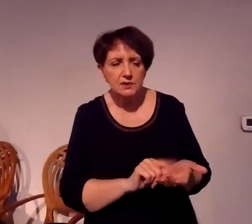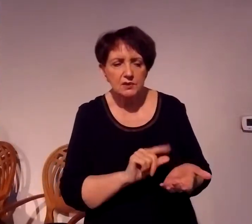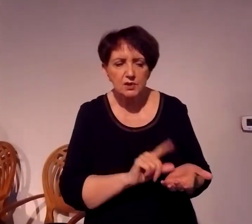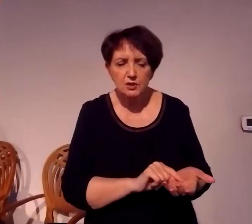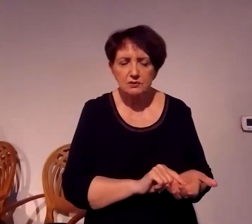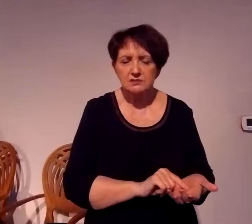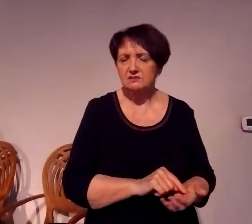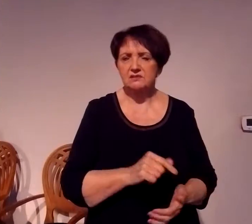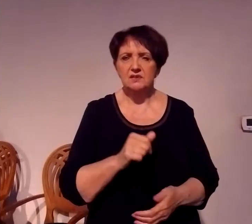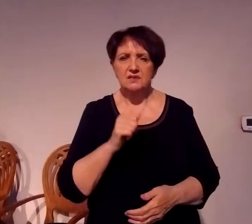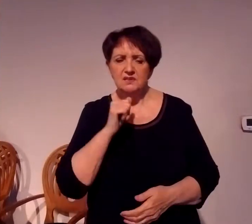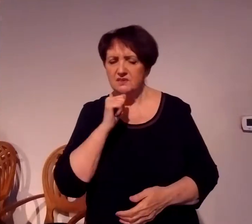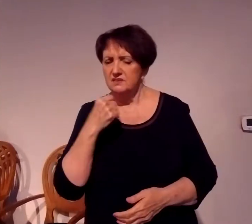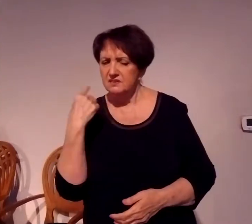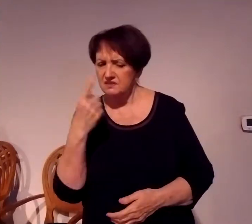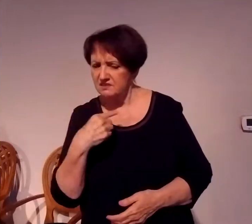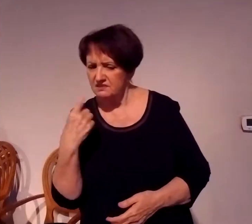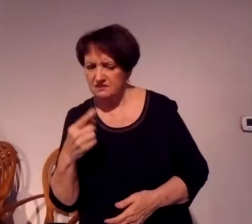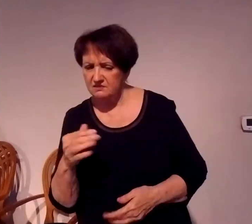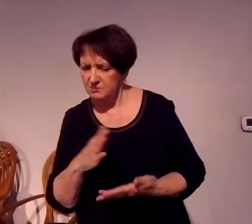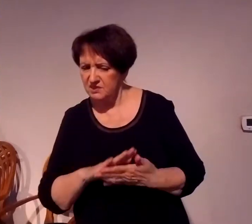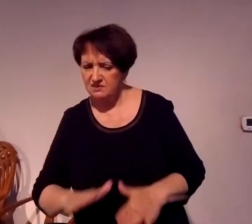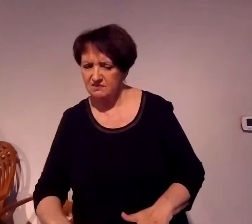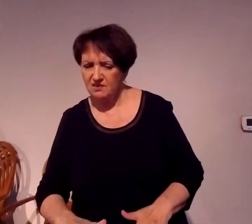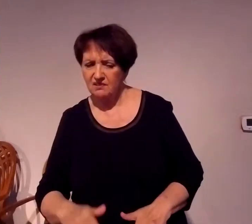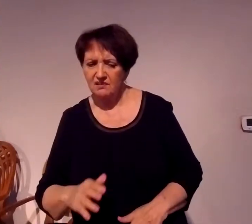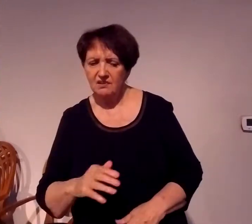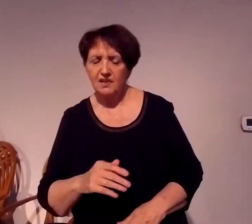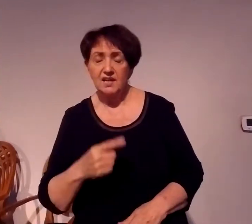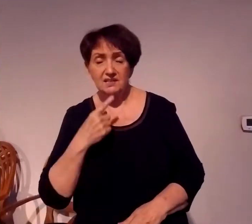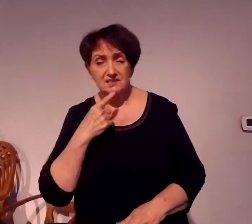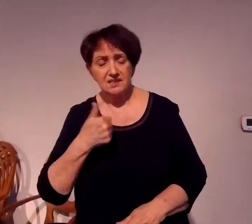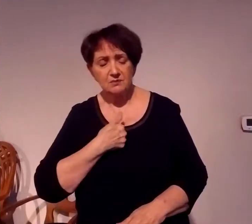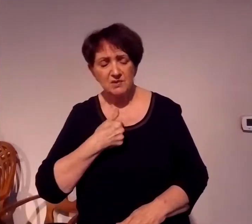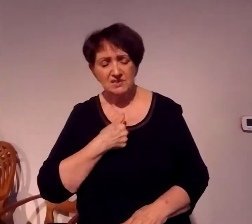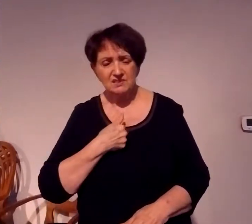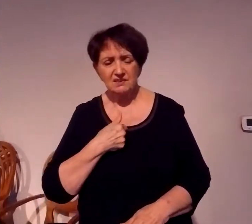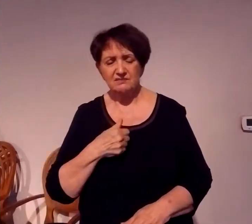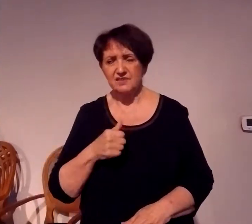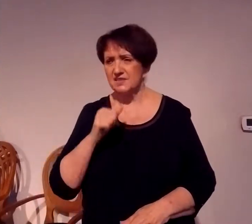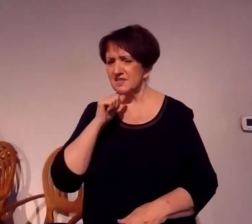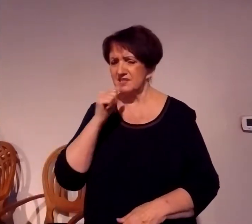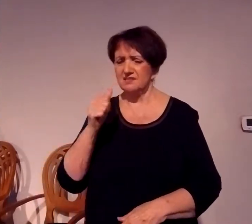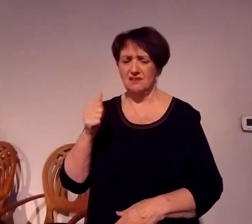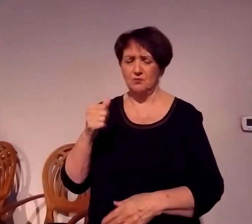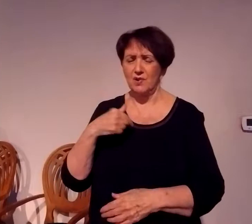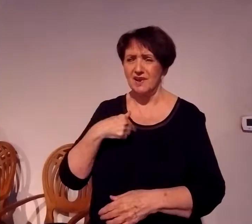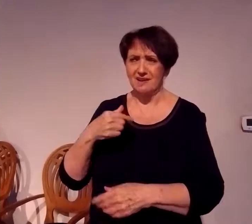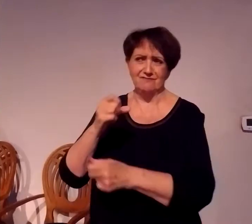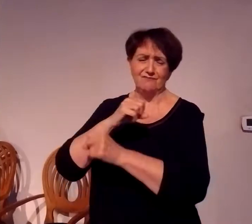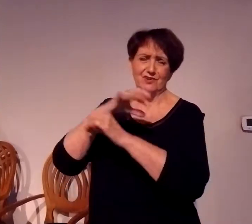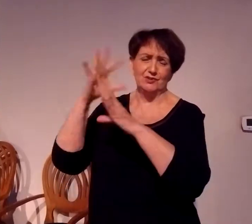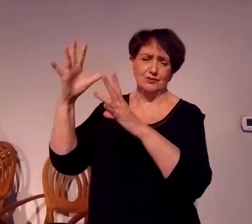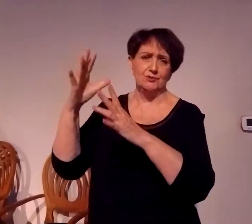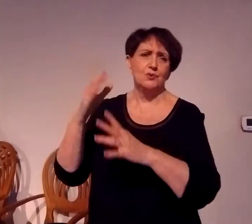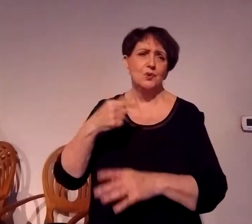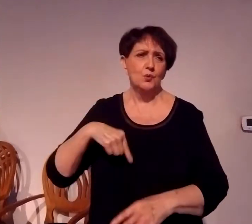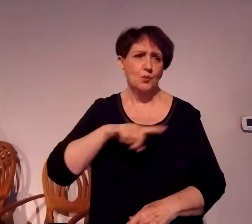say to myself, this is not what I envision. We are better than this. We are better than